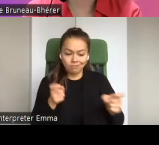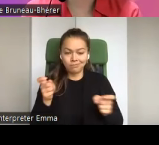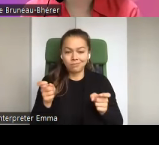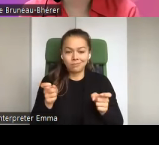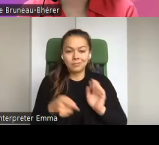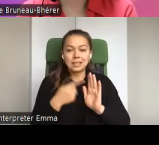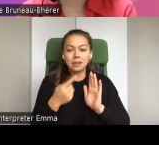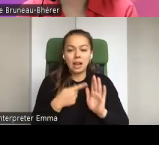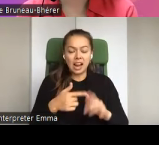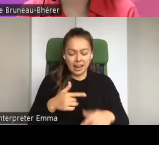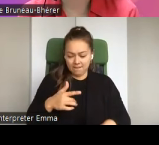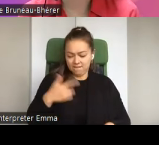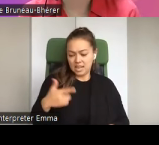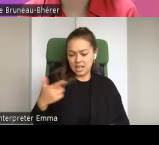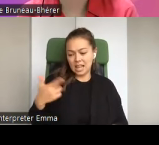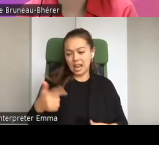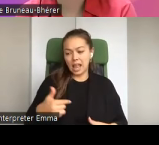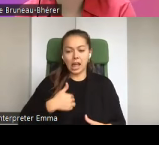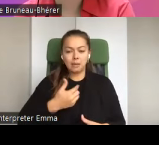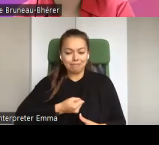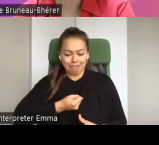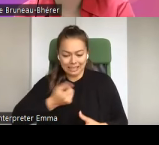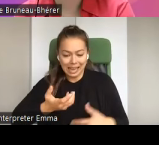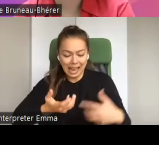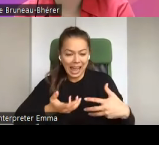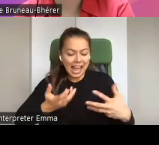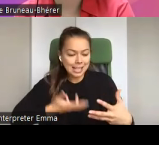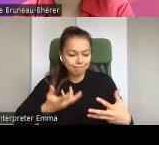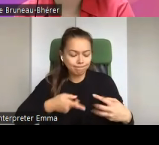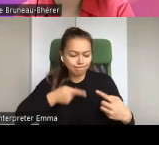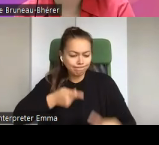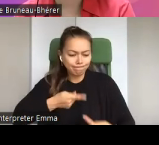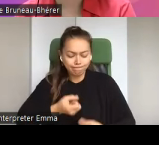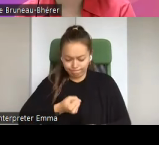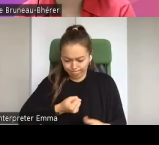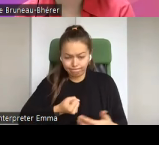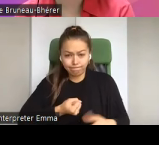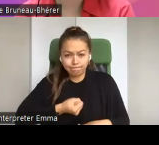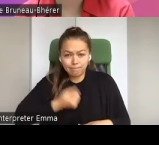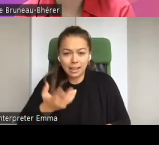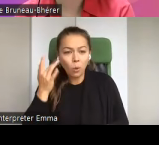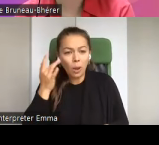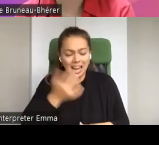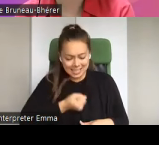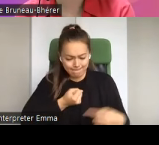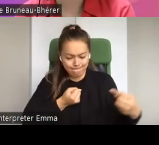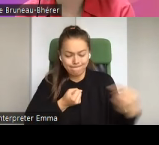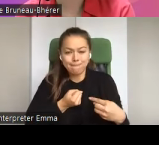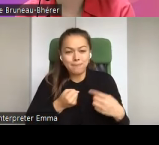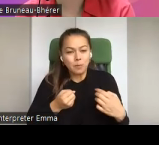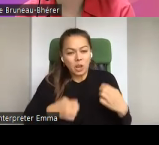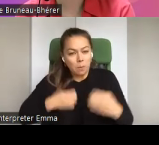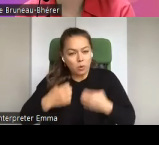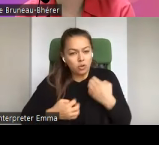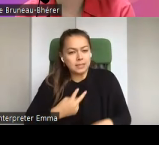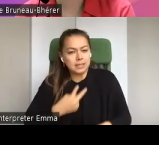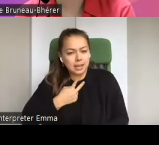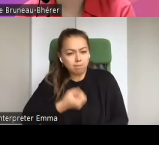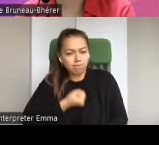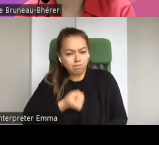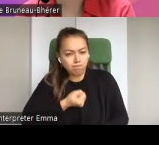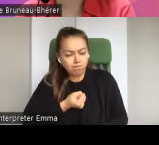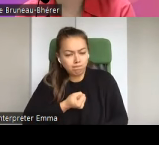have the strategies to regulate themselves. They're like a ball of emotion. and they have very few means to really